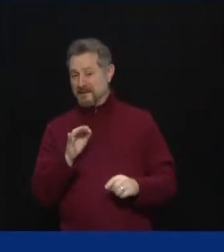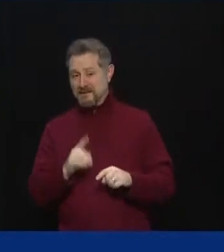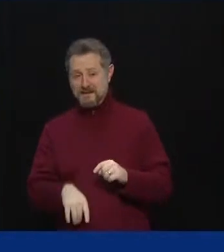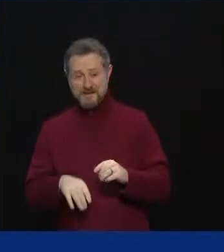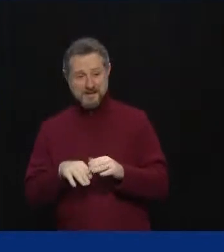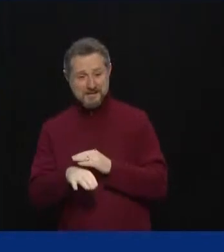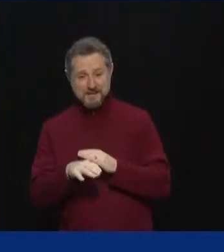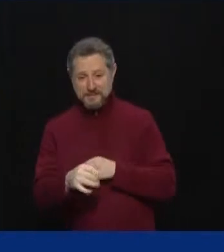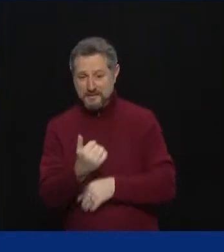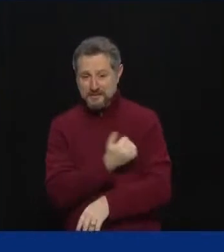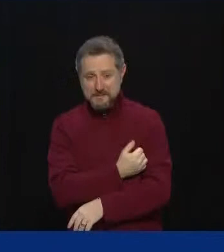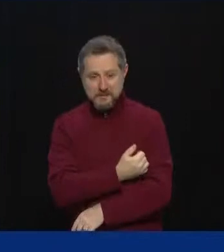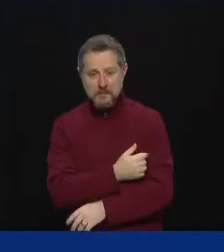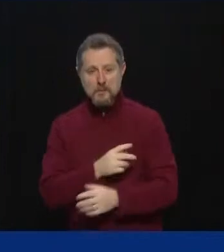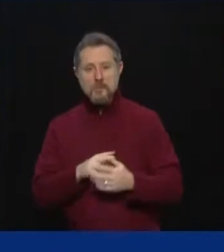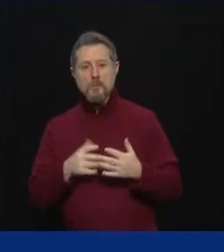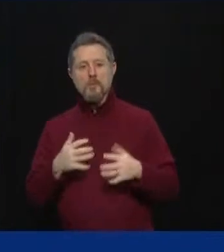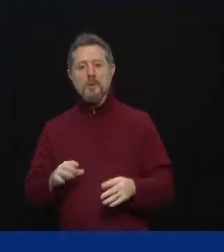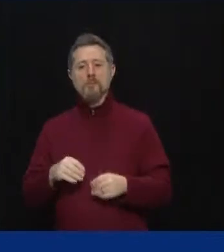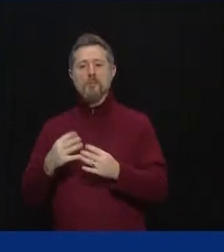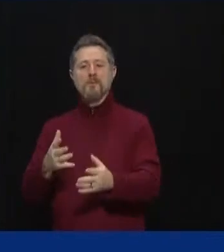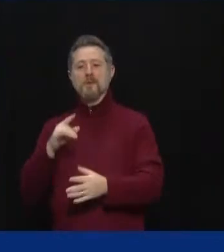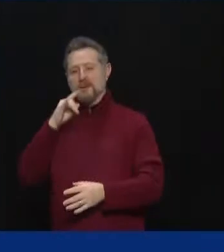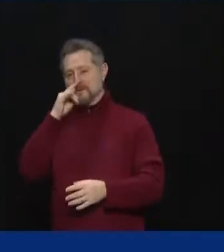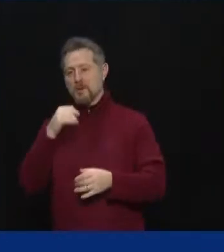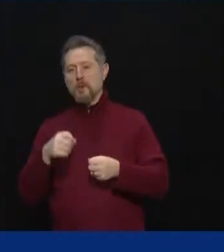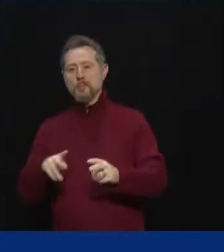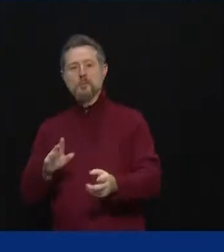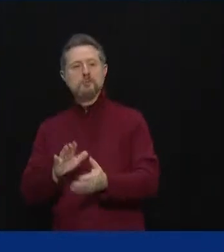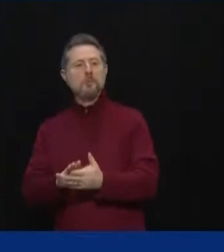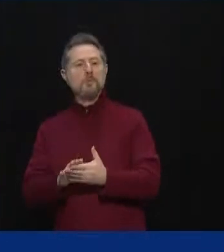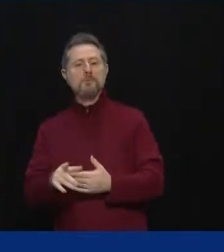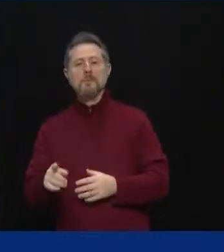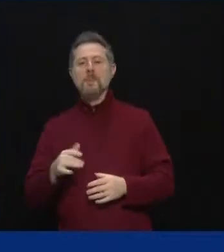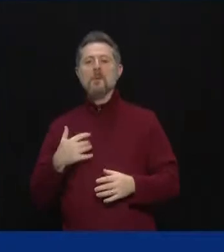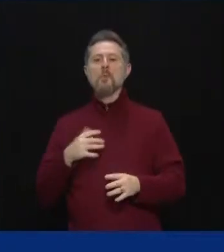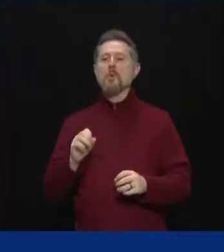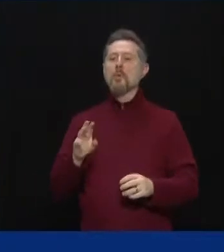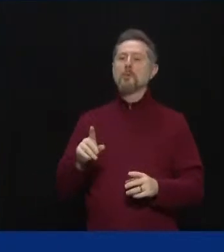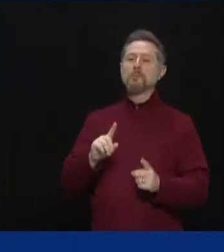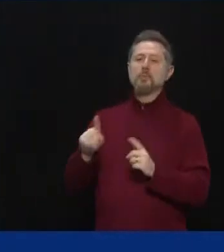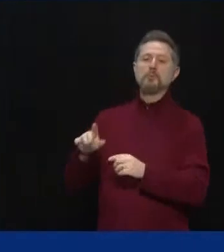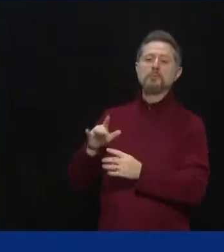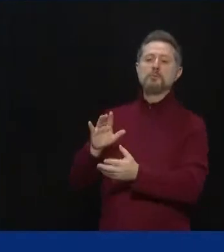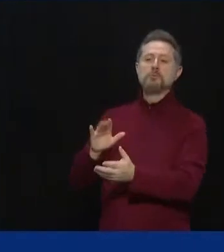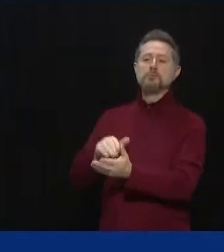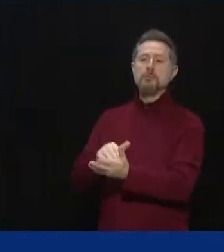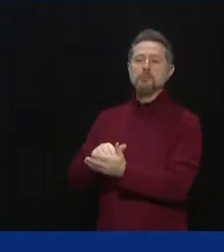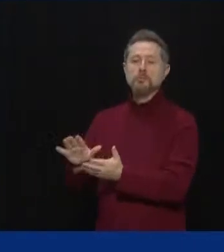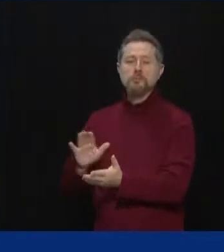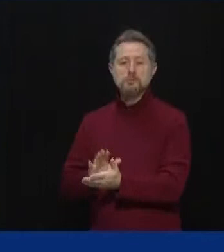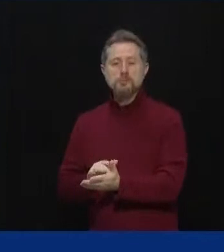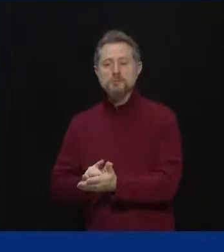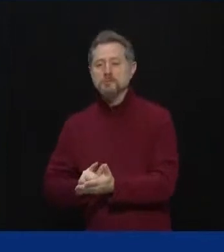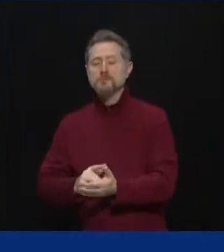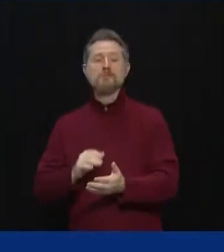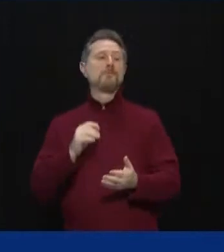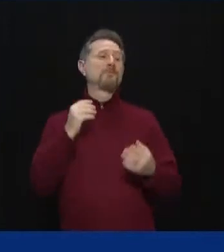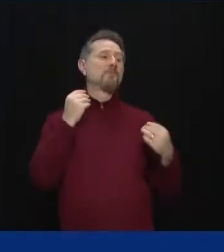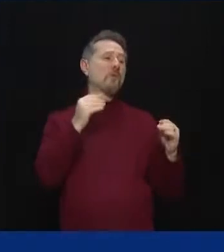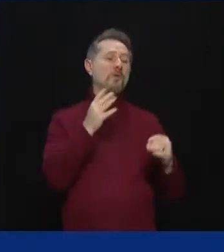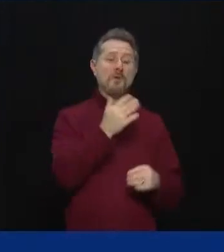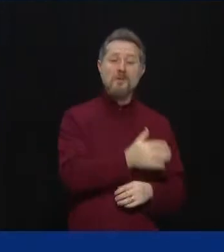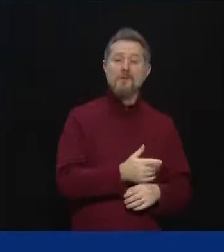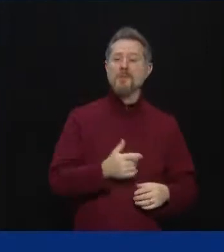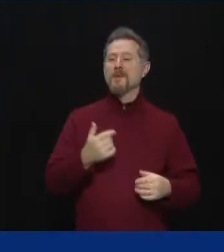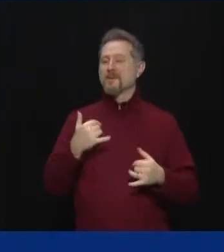them in schools as often as possible. Are they going to their children's pediatrician? Are they going to the local pharmacy? We want to know what's going on, get a